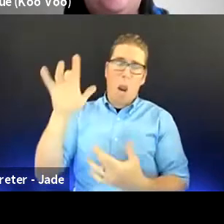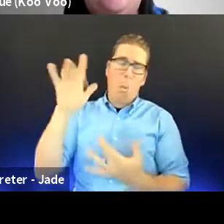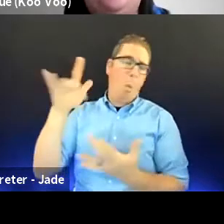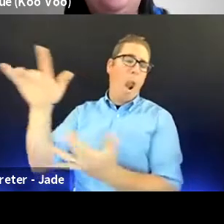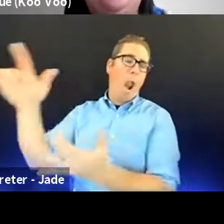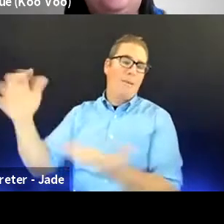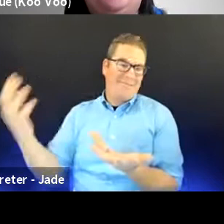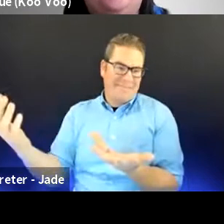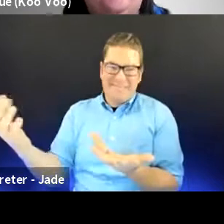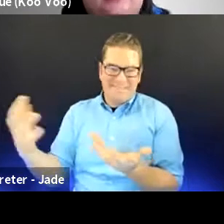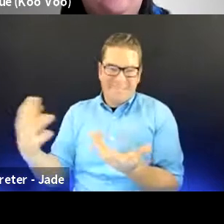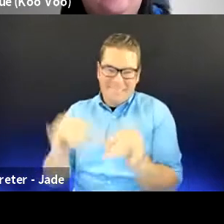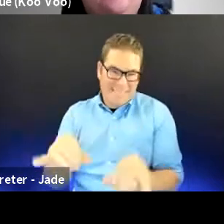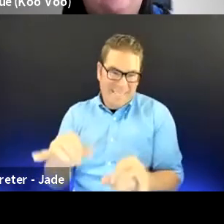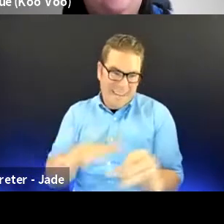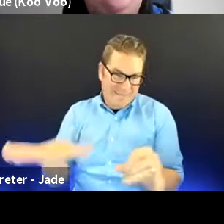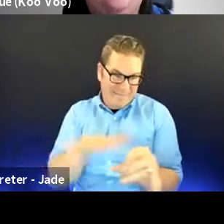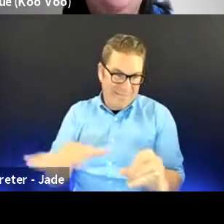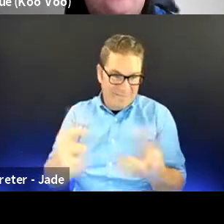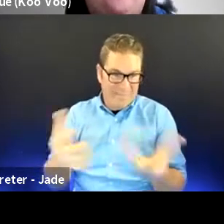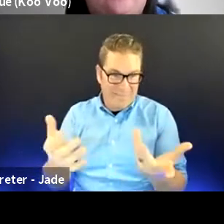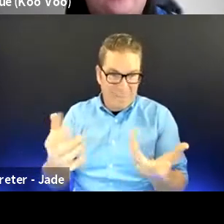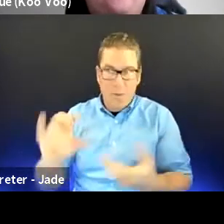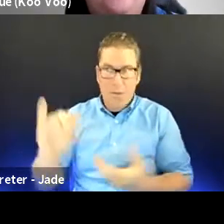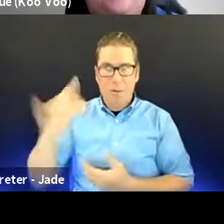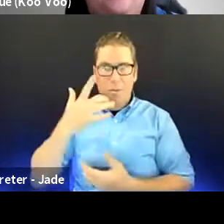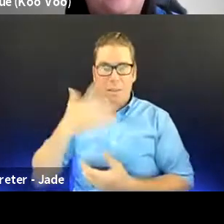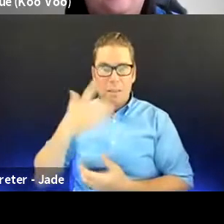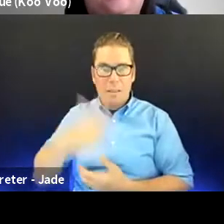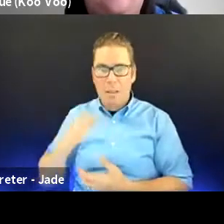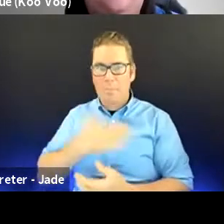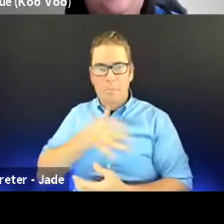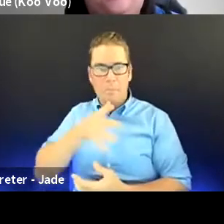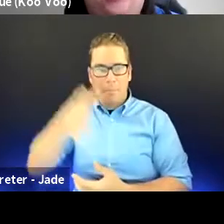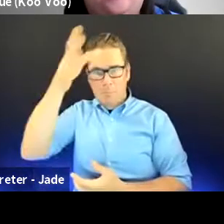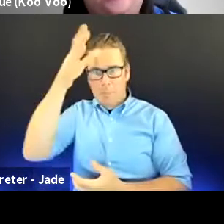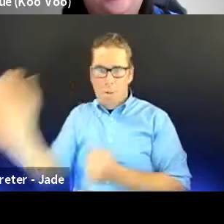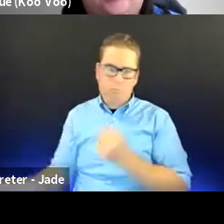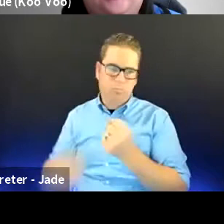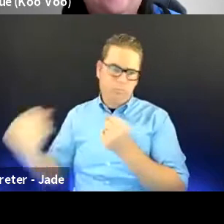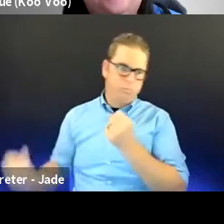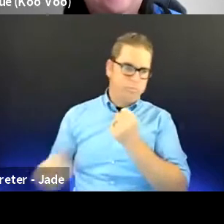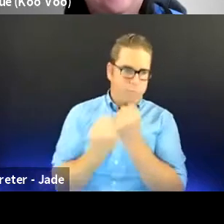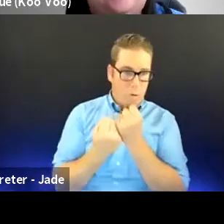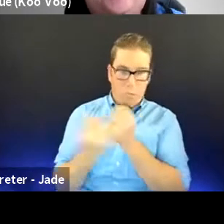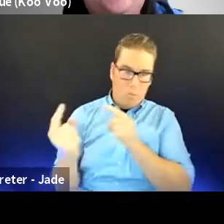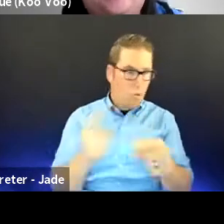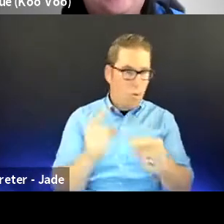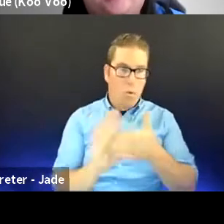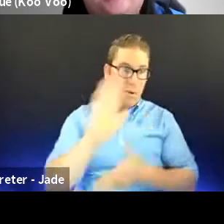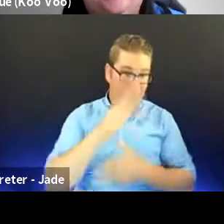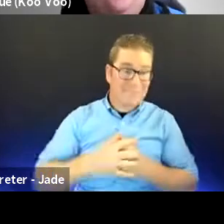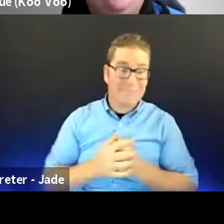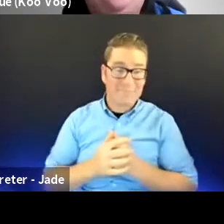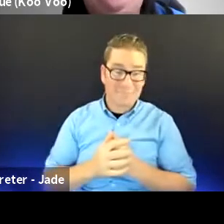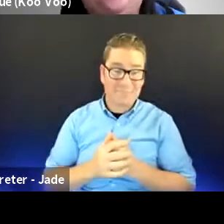My parents, I lucked out in that they were very supportive of me getting a college education. They just didn't expect me to